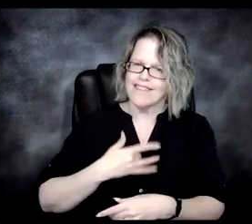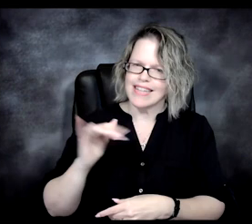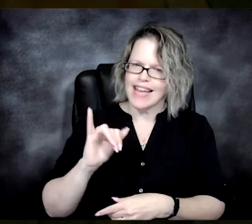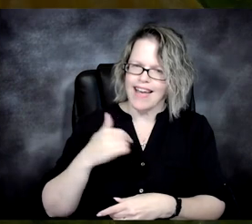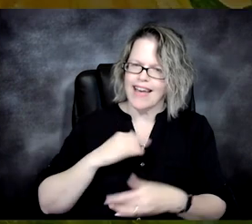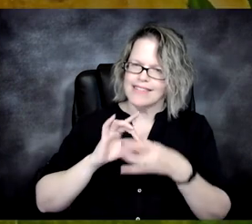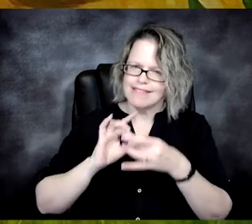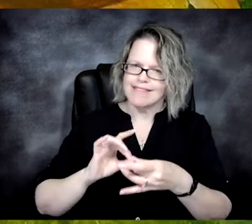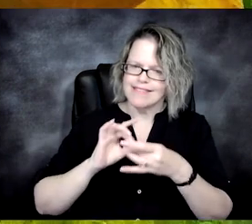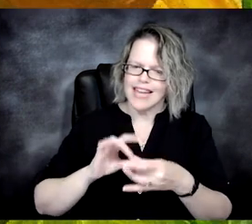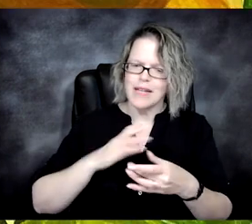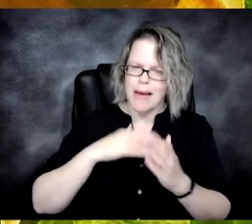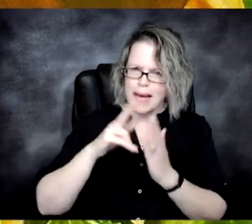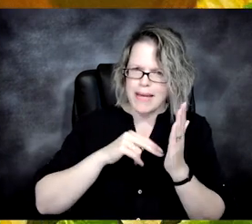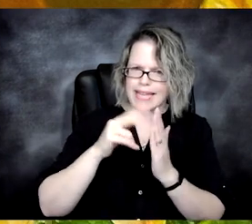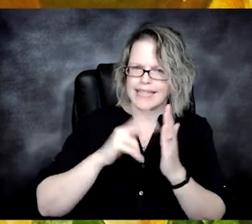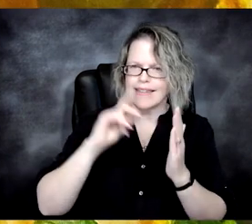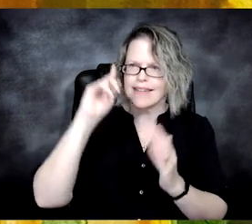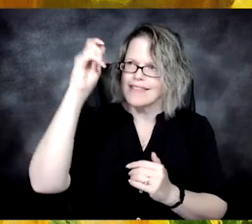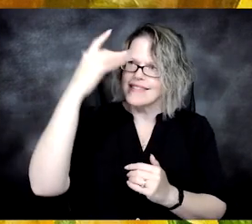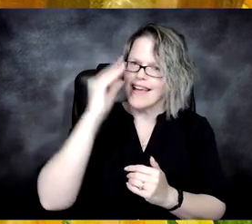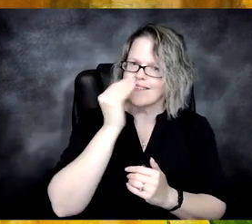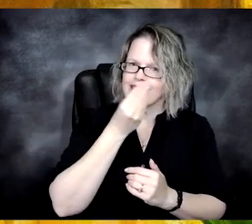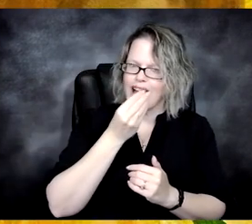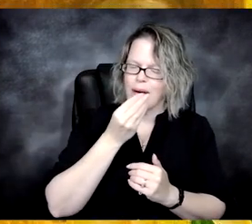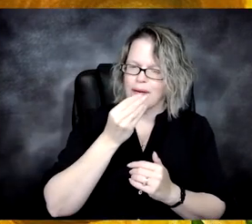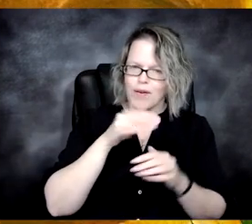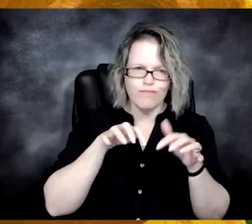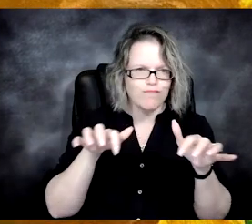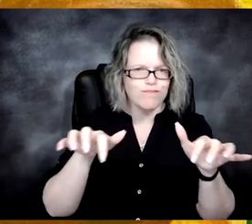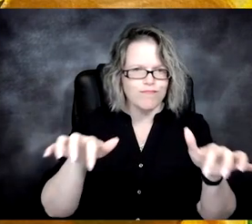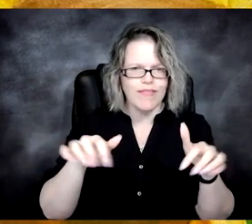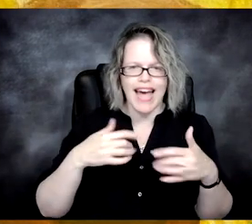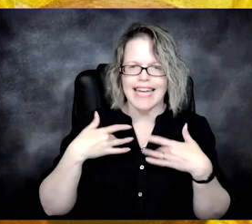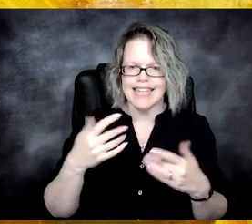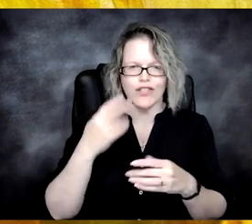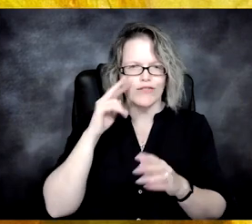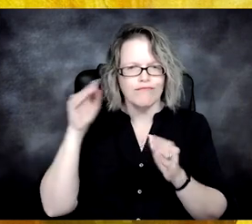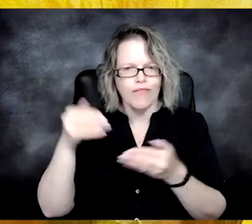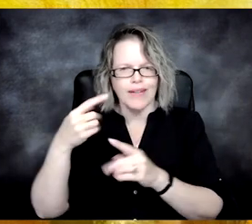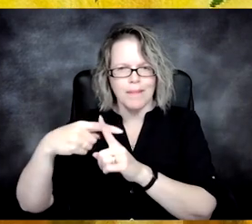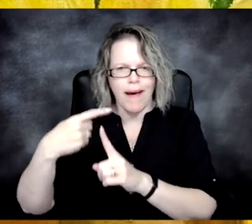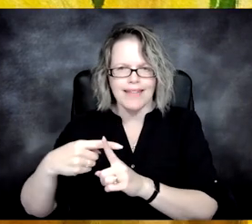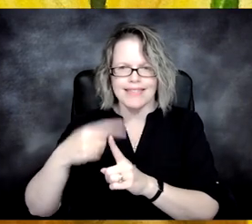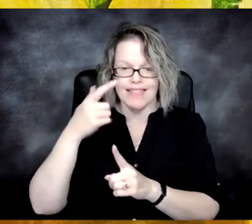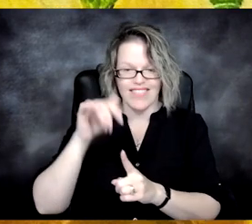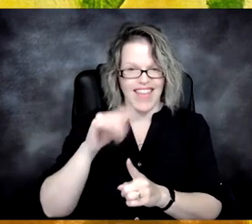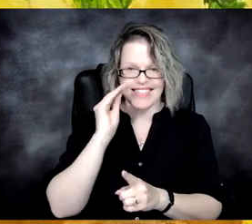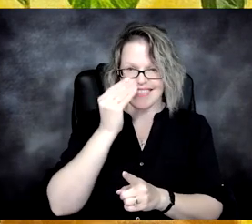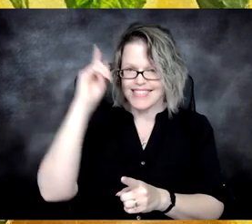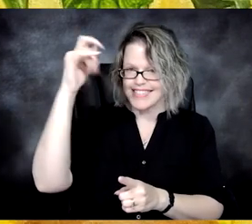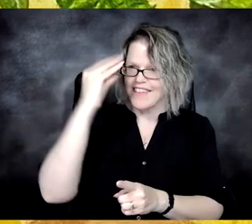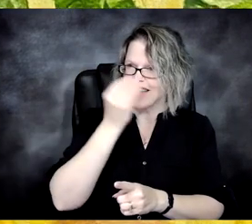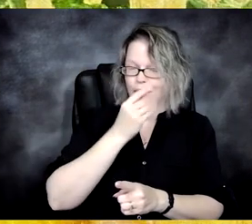connect with my painting, Sunflower Meadow, because I tend to see the glass half full instead of half empty, and sunflowers are known as bright,